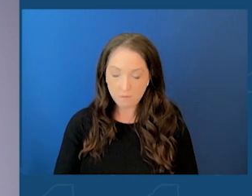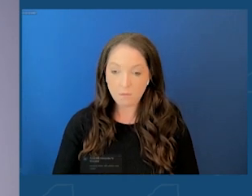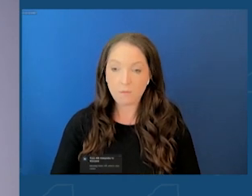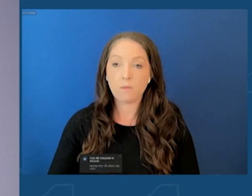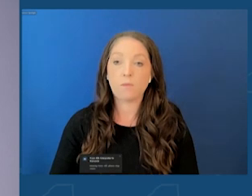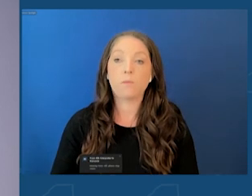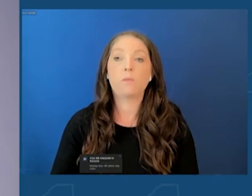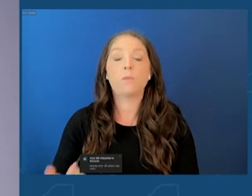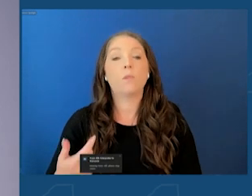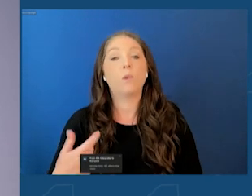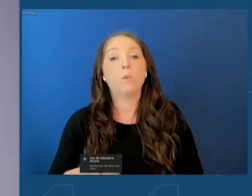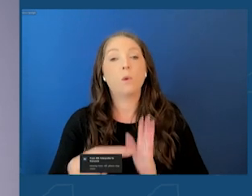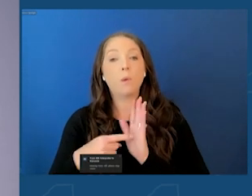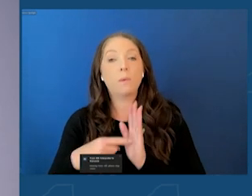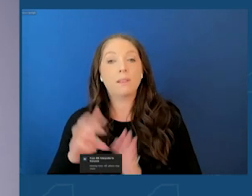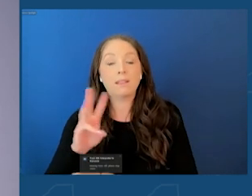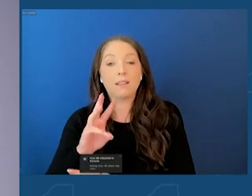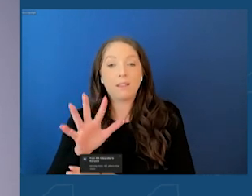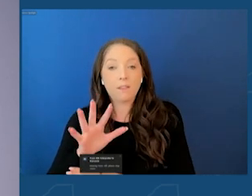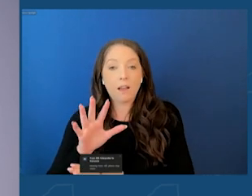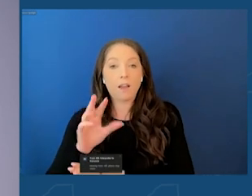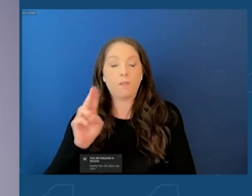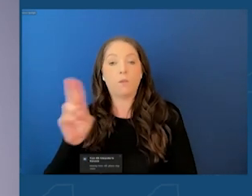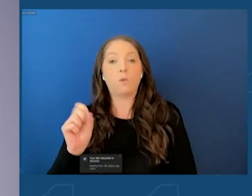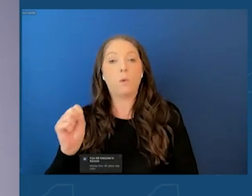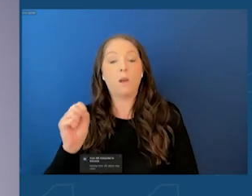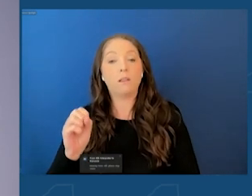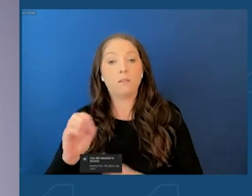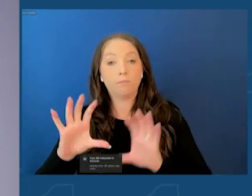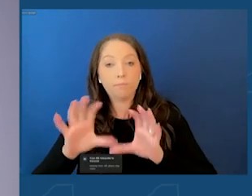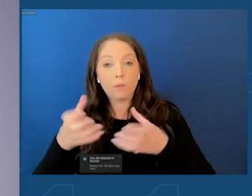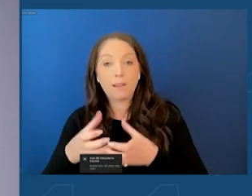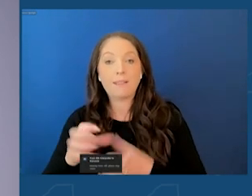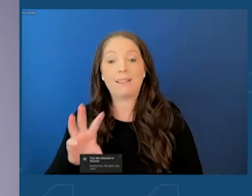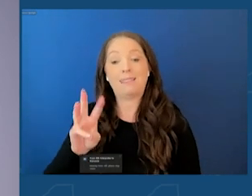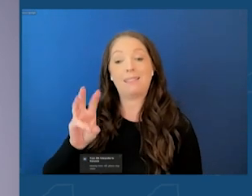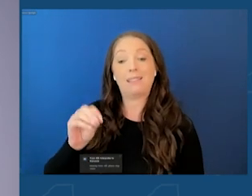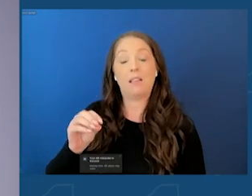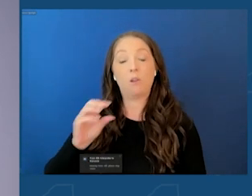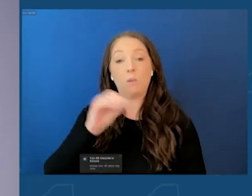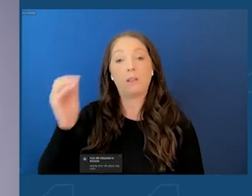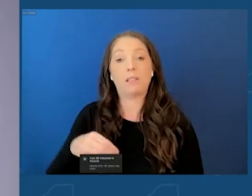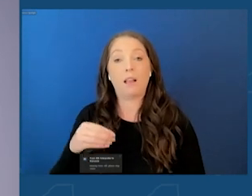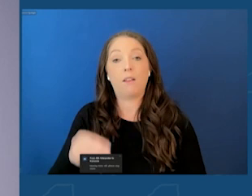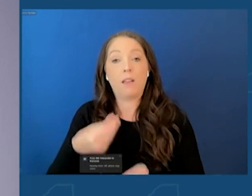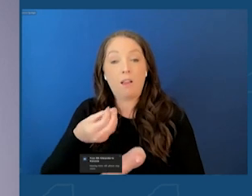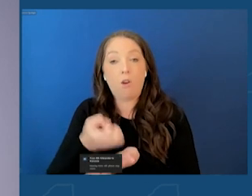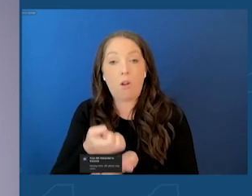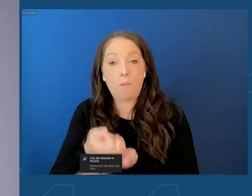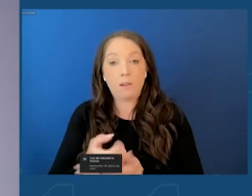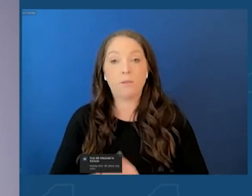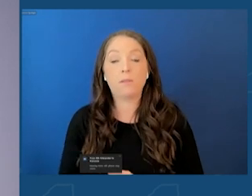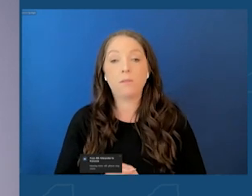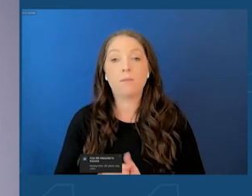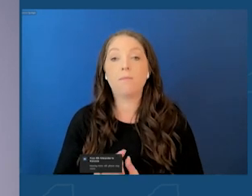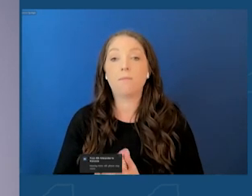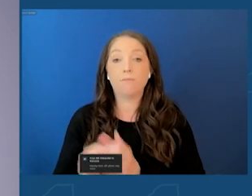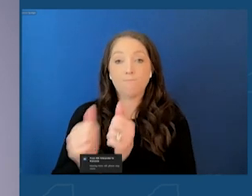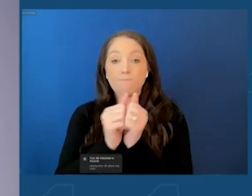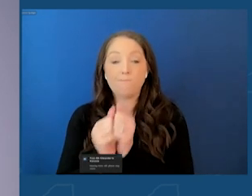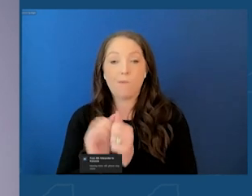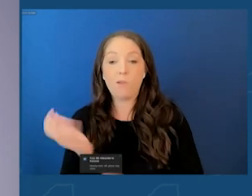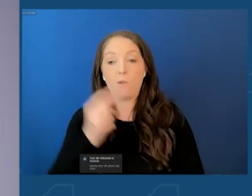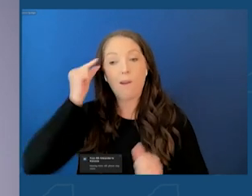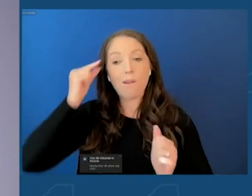population and 60% of the U.S. economy. Together, our governors are sprinting hand in